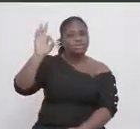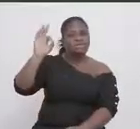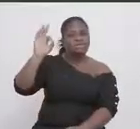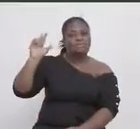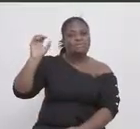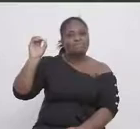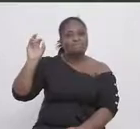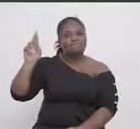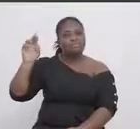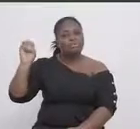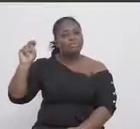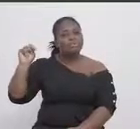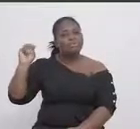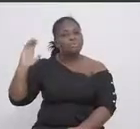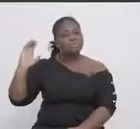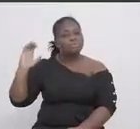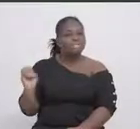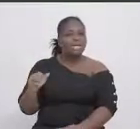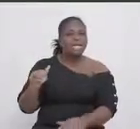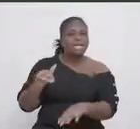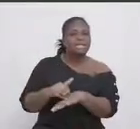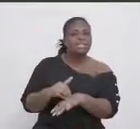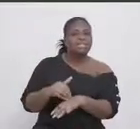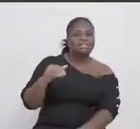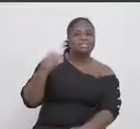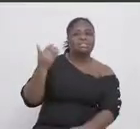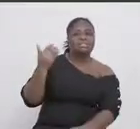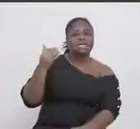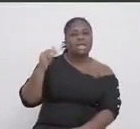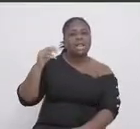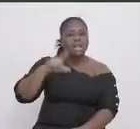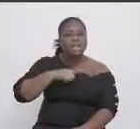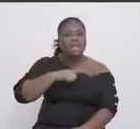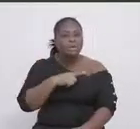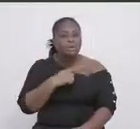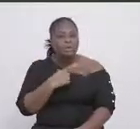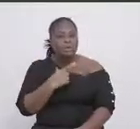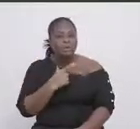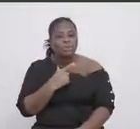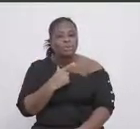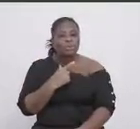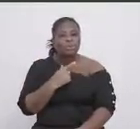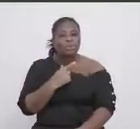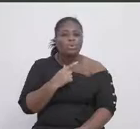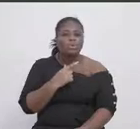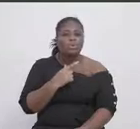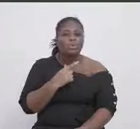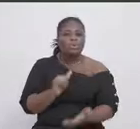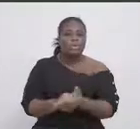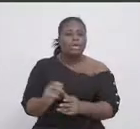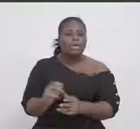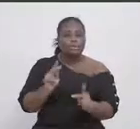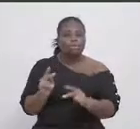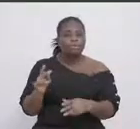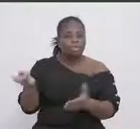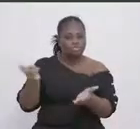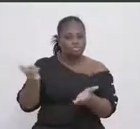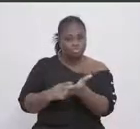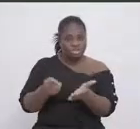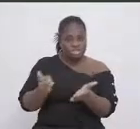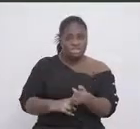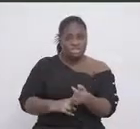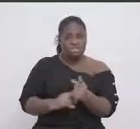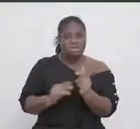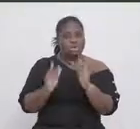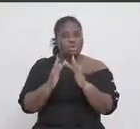So North Legon, and we have a Shulman Estate here. That people can register online